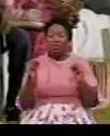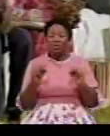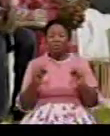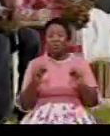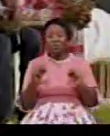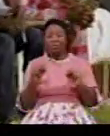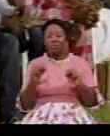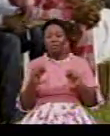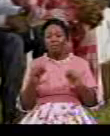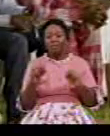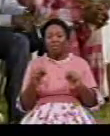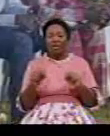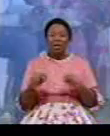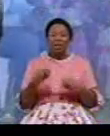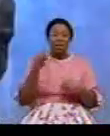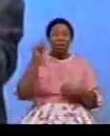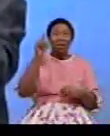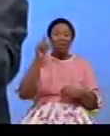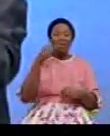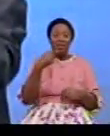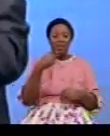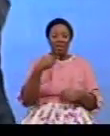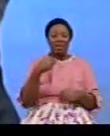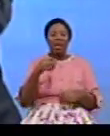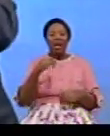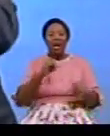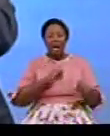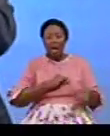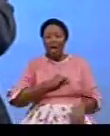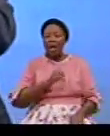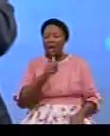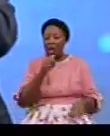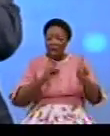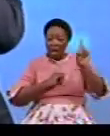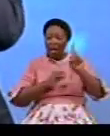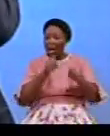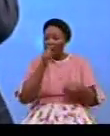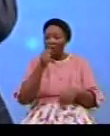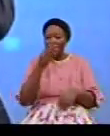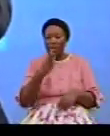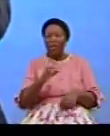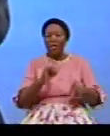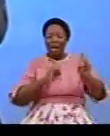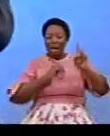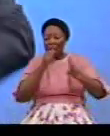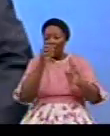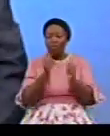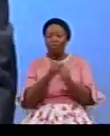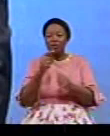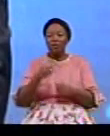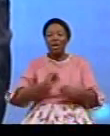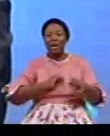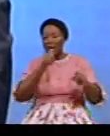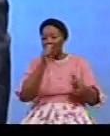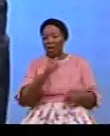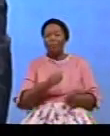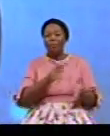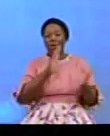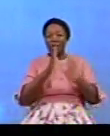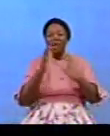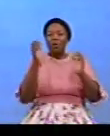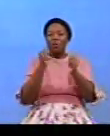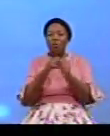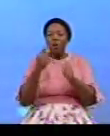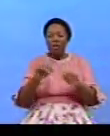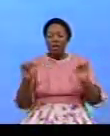well, and then the word of his uprightness comes to you, and it says that word